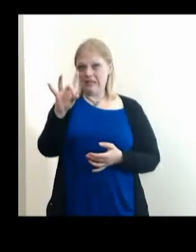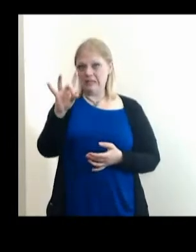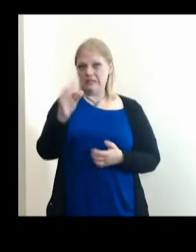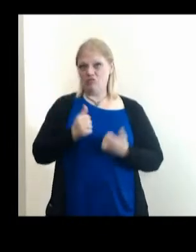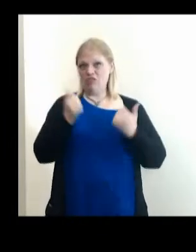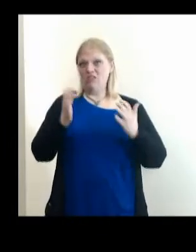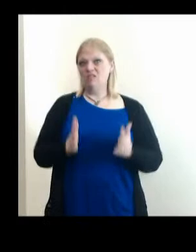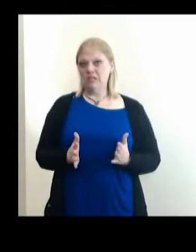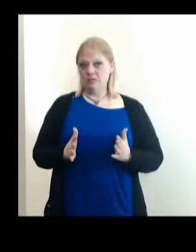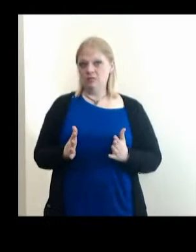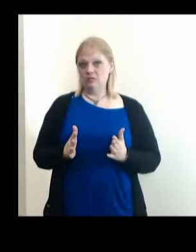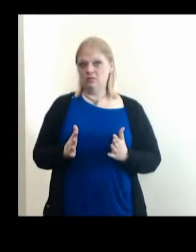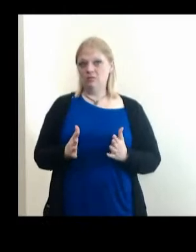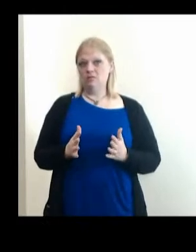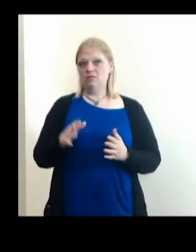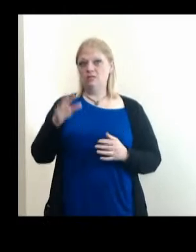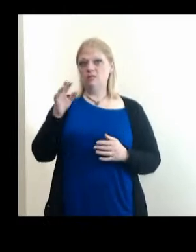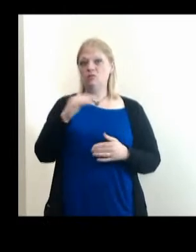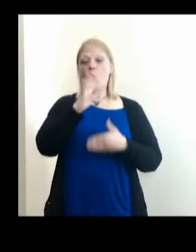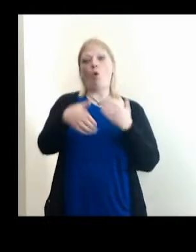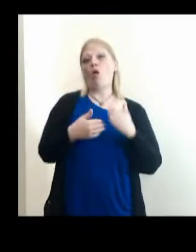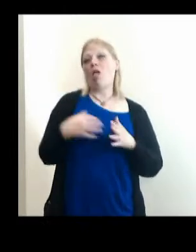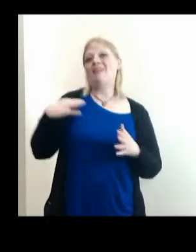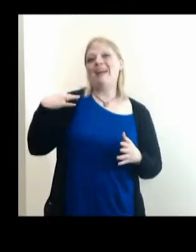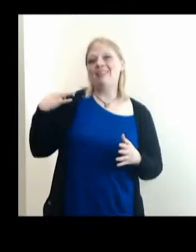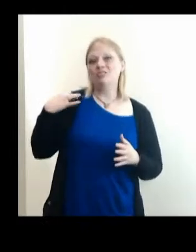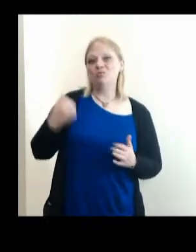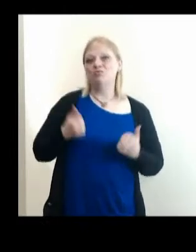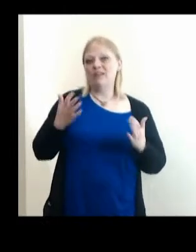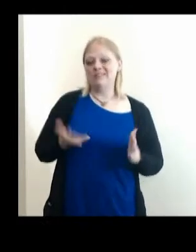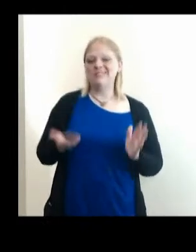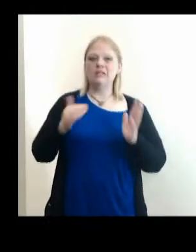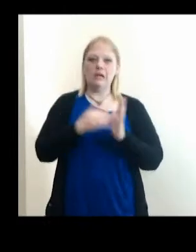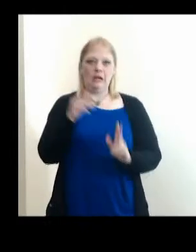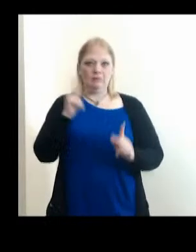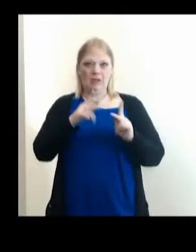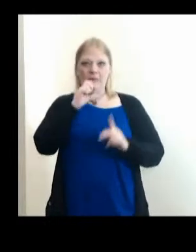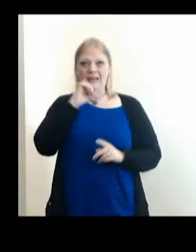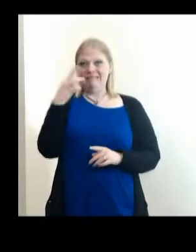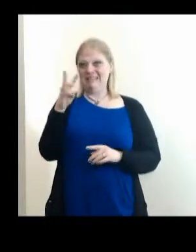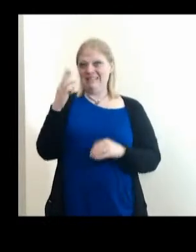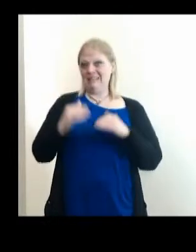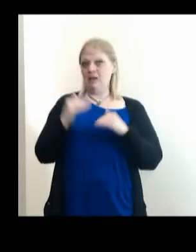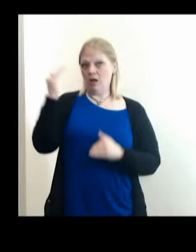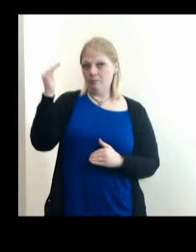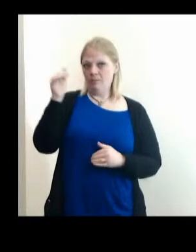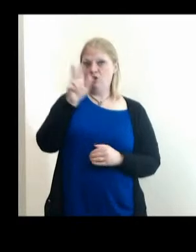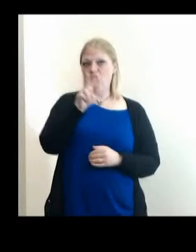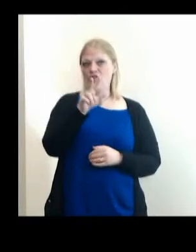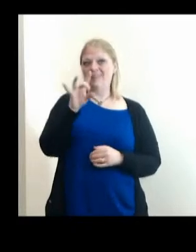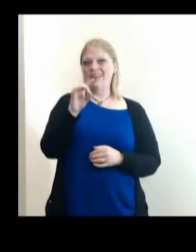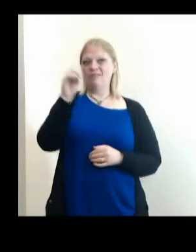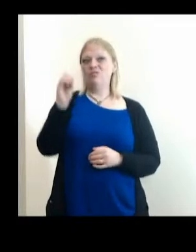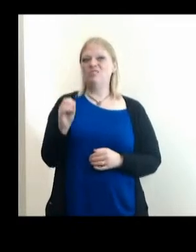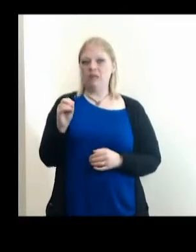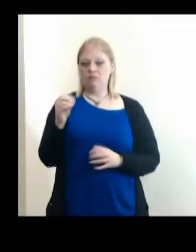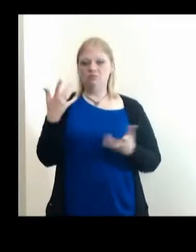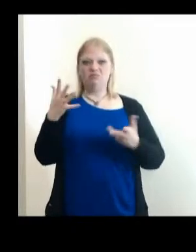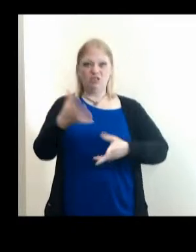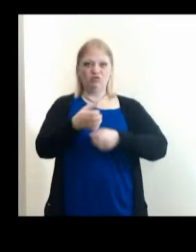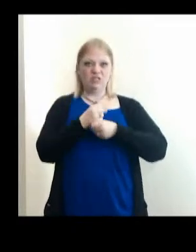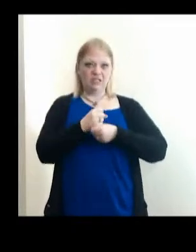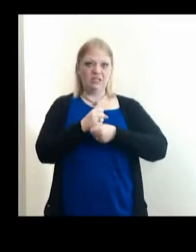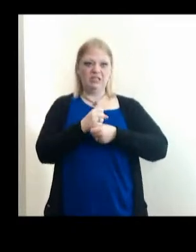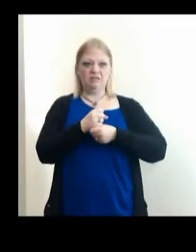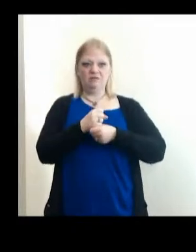288,508 residents. And then looking at all the eligible residents, again, that's people who are 16 years and up, 38% have received